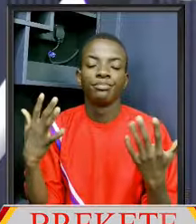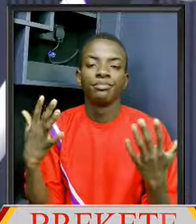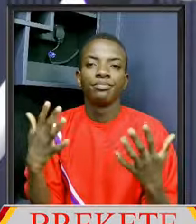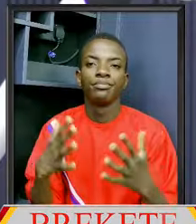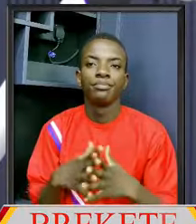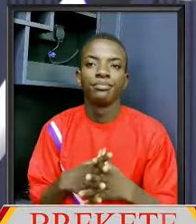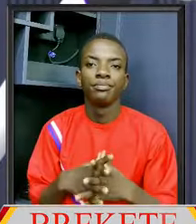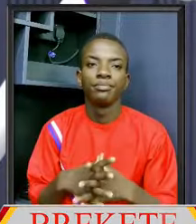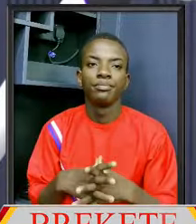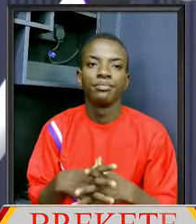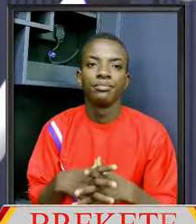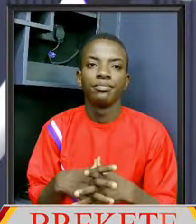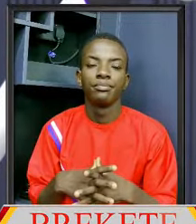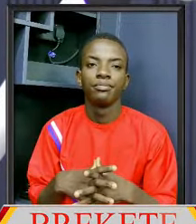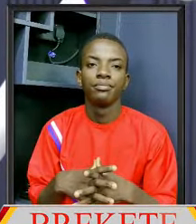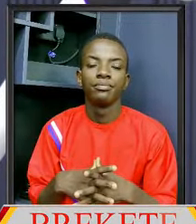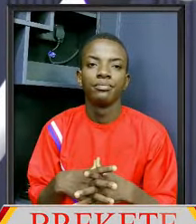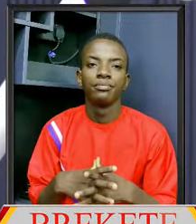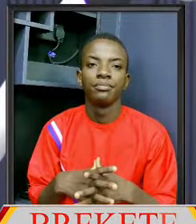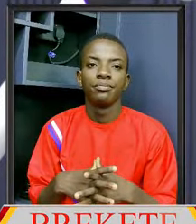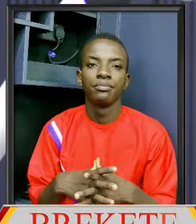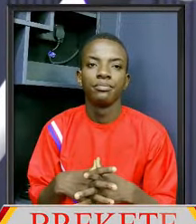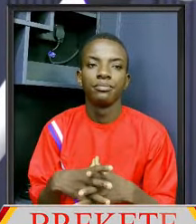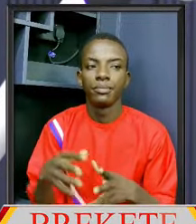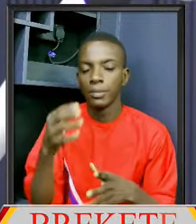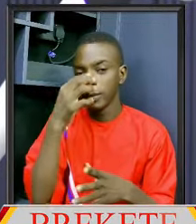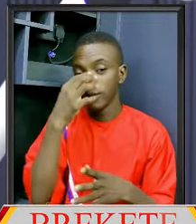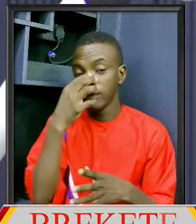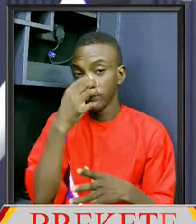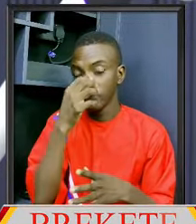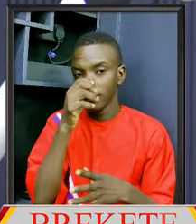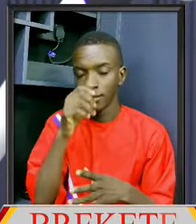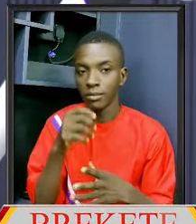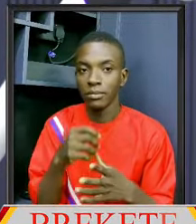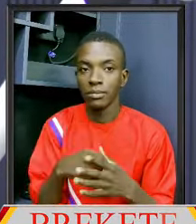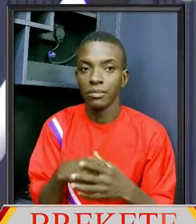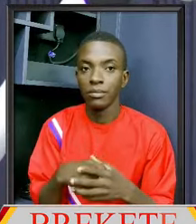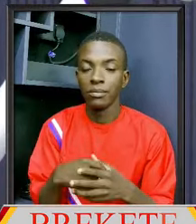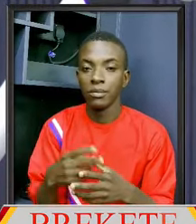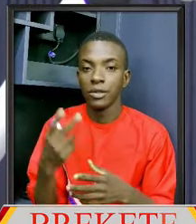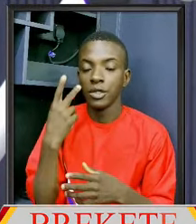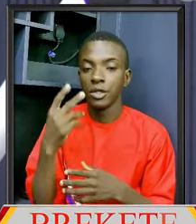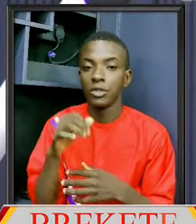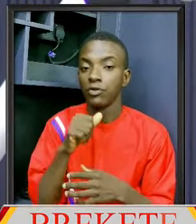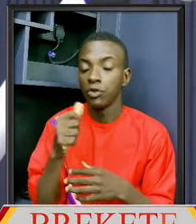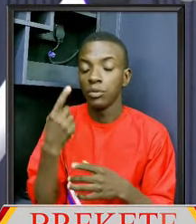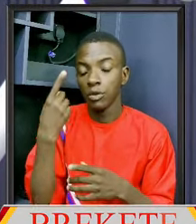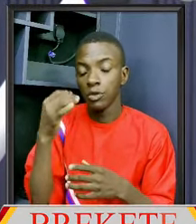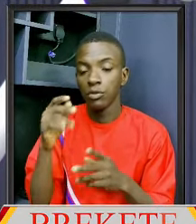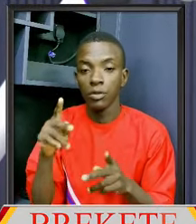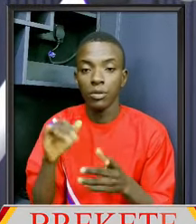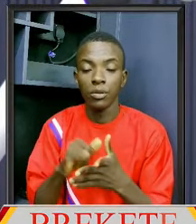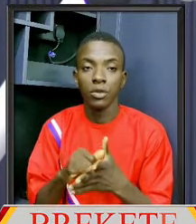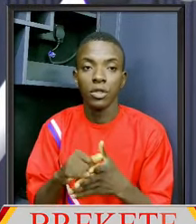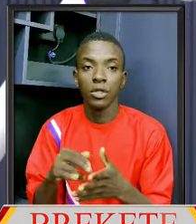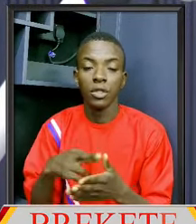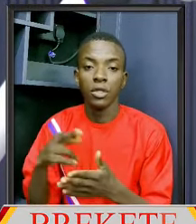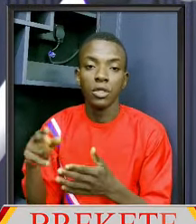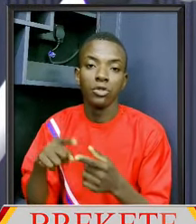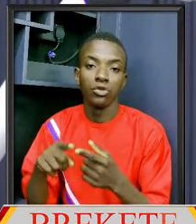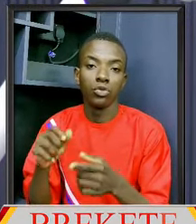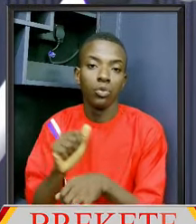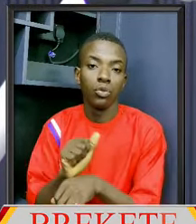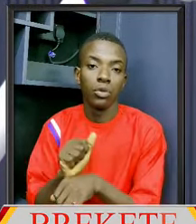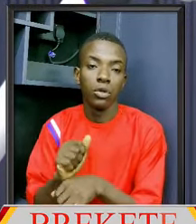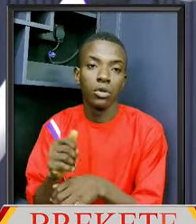they learn? Because Ike, we don't learn something. Serious learning. Dr. You, talk. You see, if no be people where get they ready to